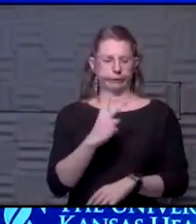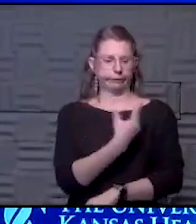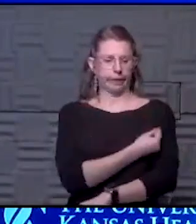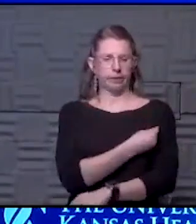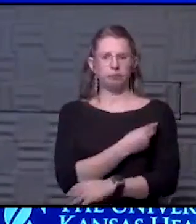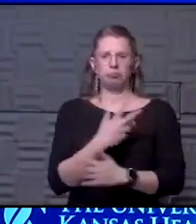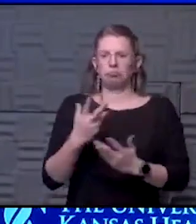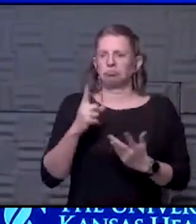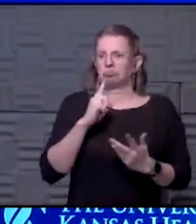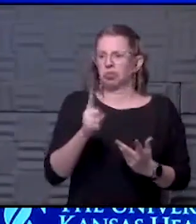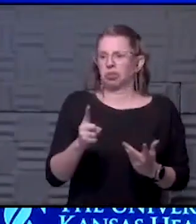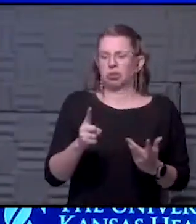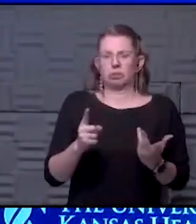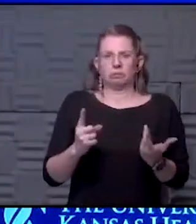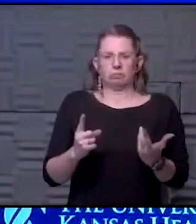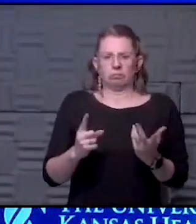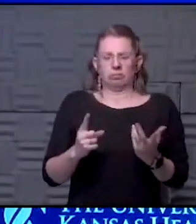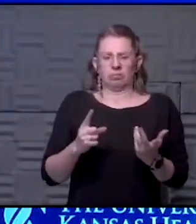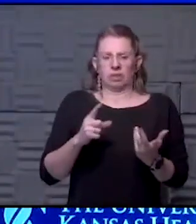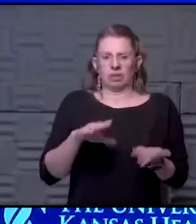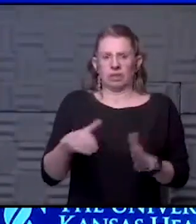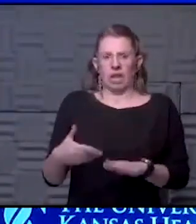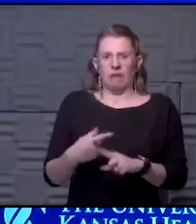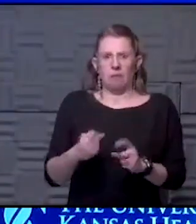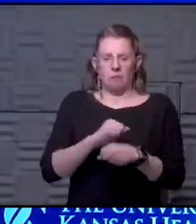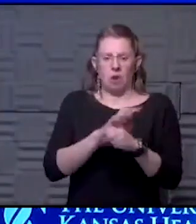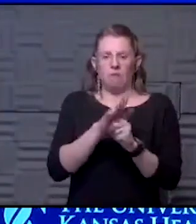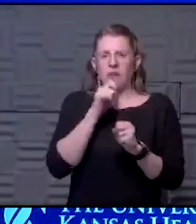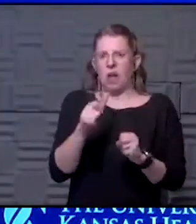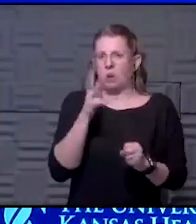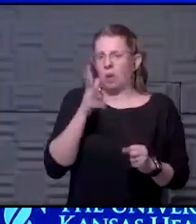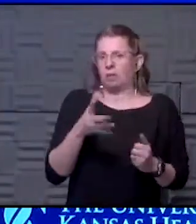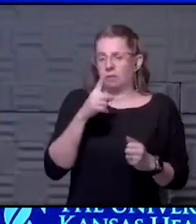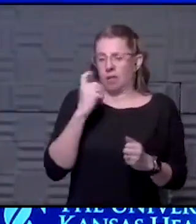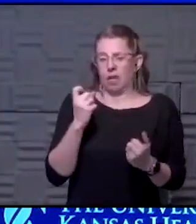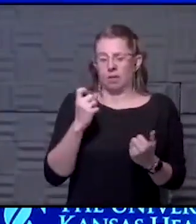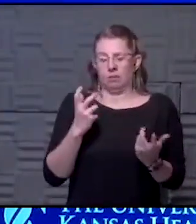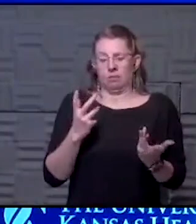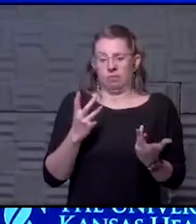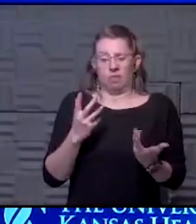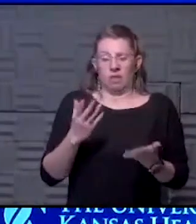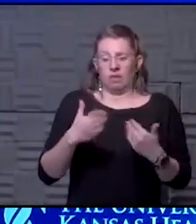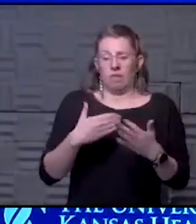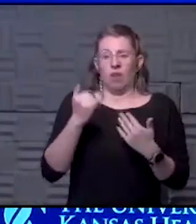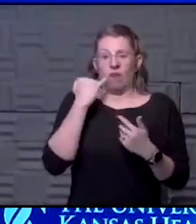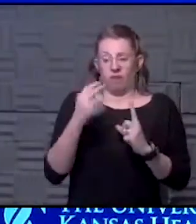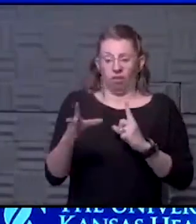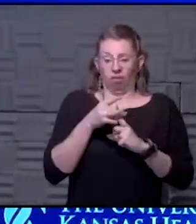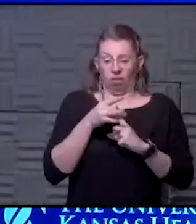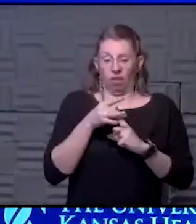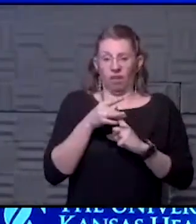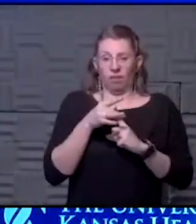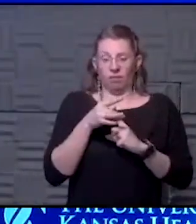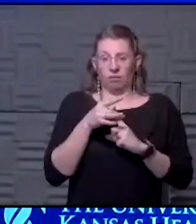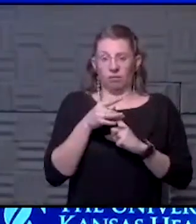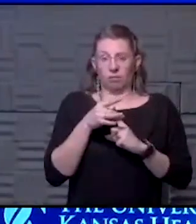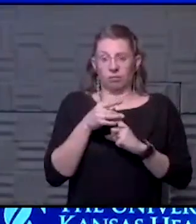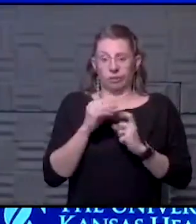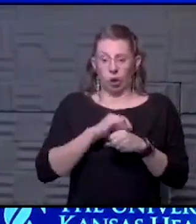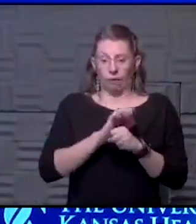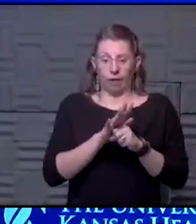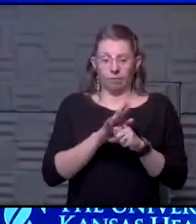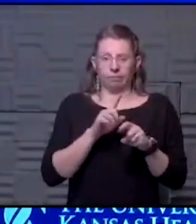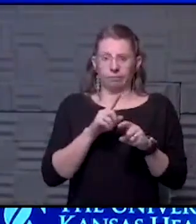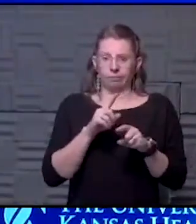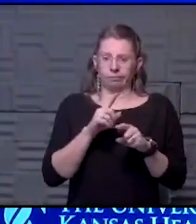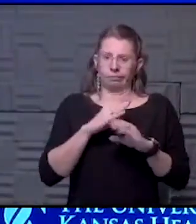sure, you're probably not, none of you are probably going to die from COVID because even if you got it in that setting, because you've all been vaccinated. But when you walk out of that setting, you're going